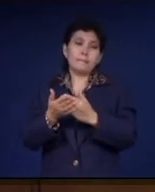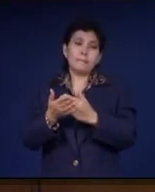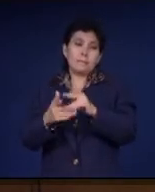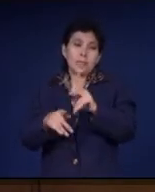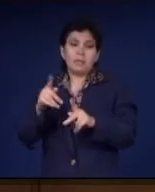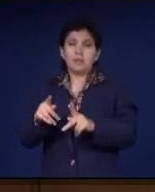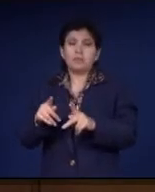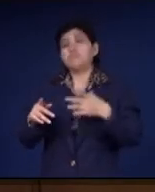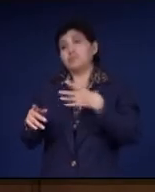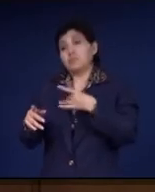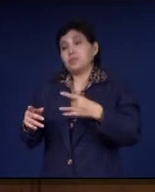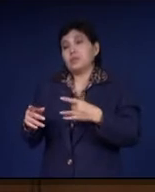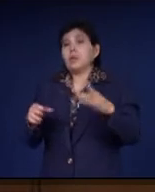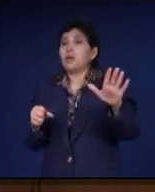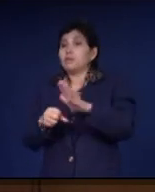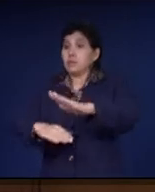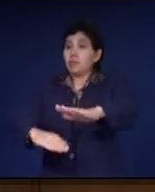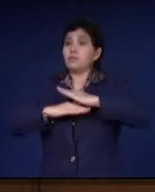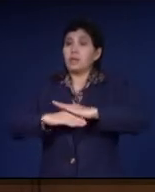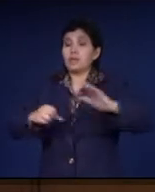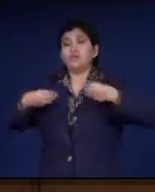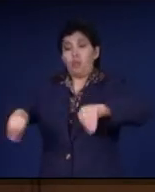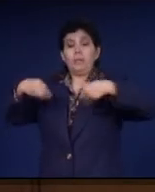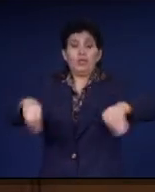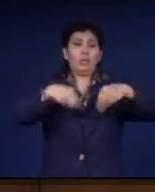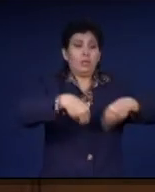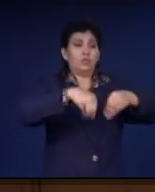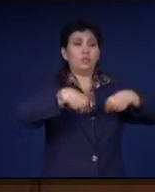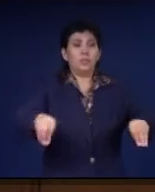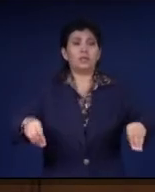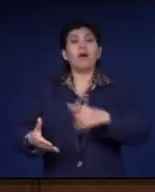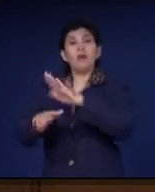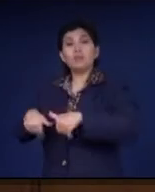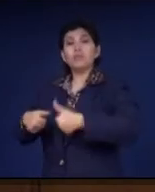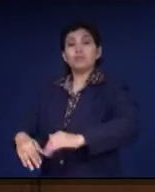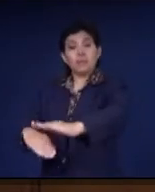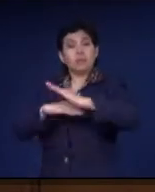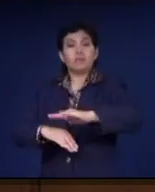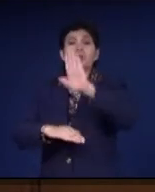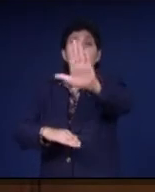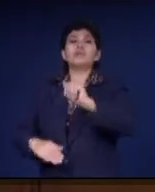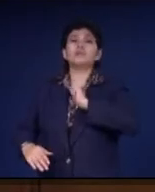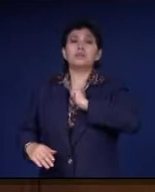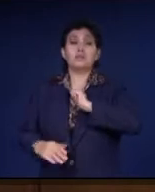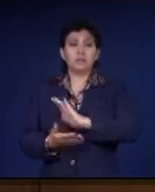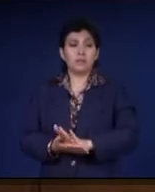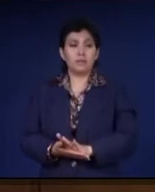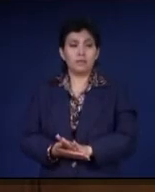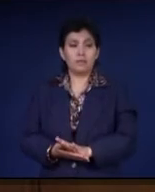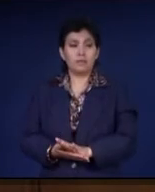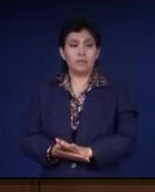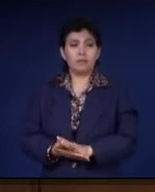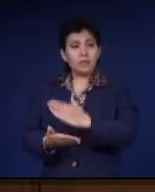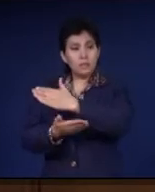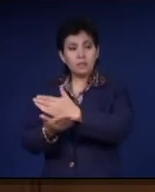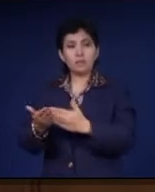by shopping. They shop and they buy the best dressed, and they hope people will compliment them, and then they feel good about themselves. Some